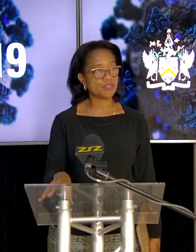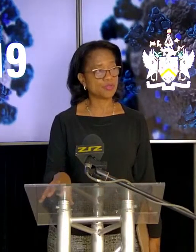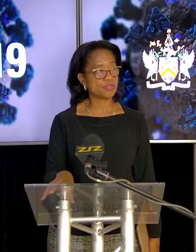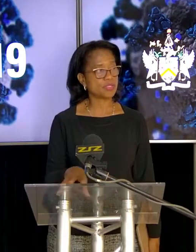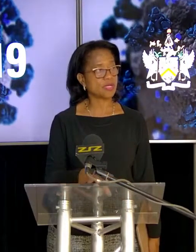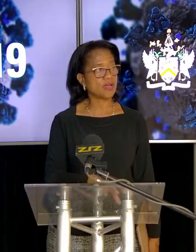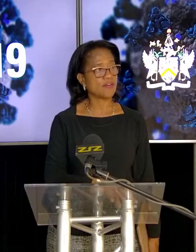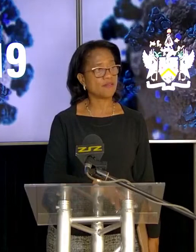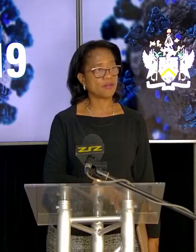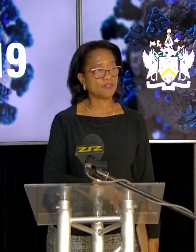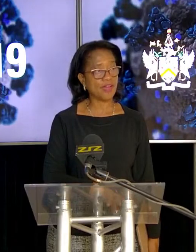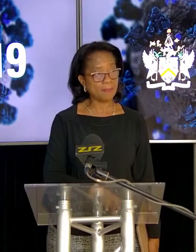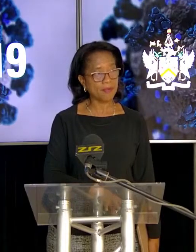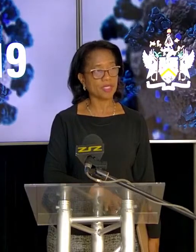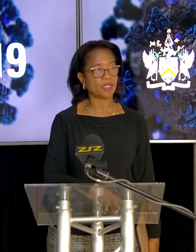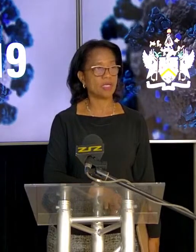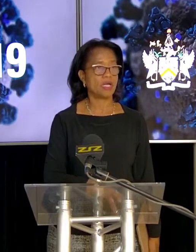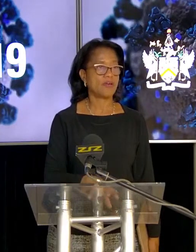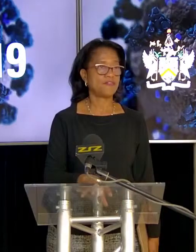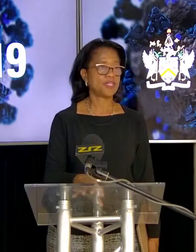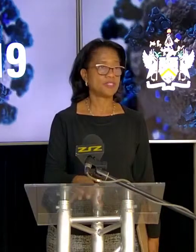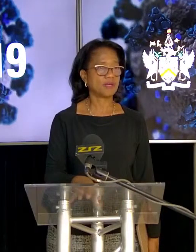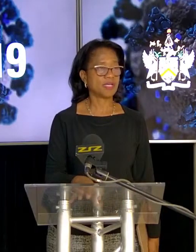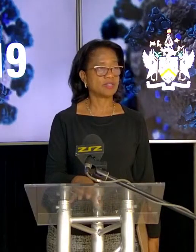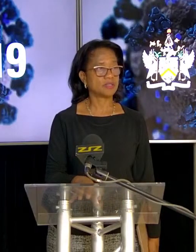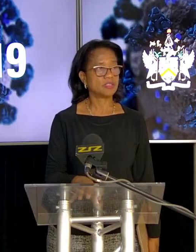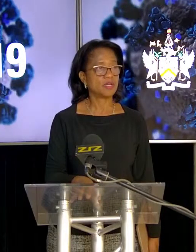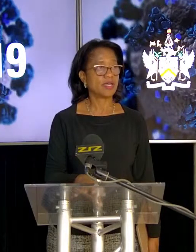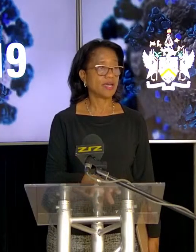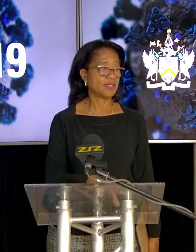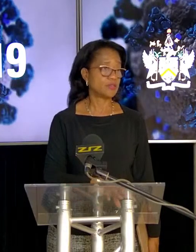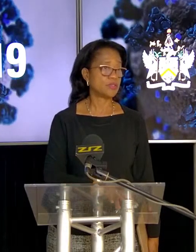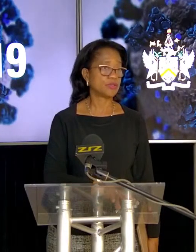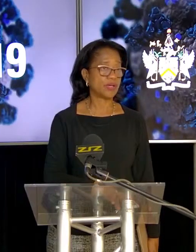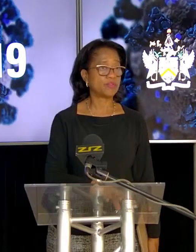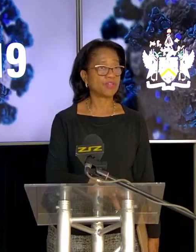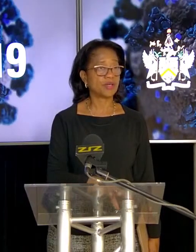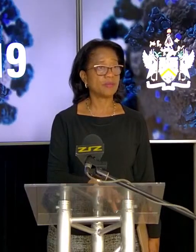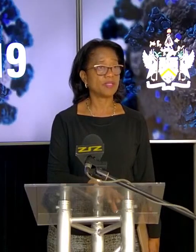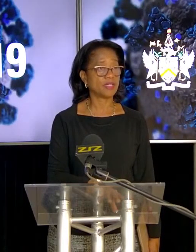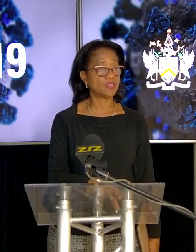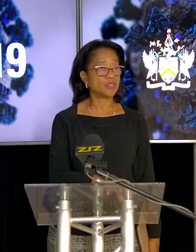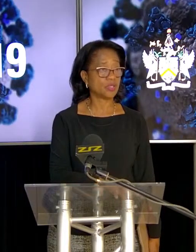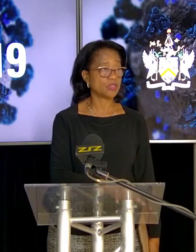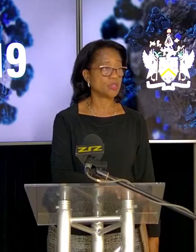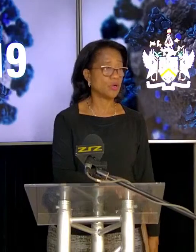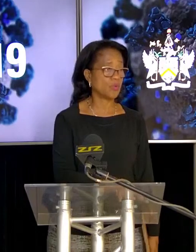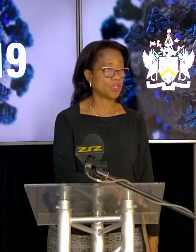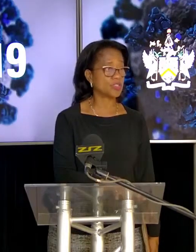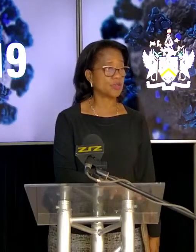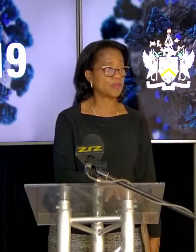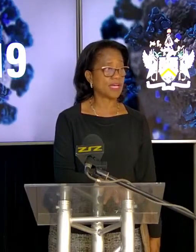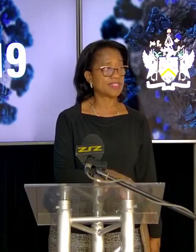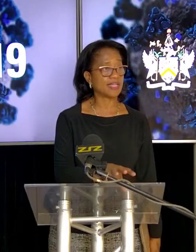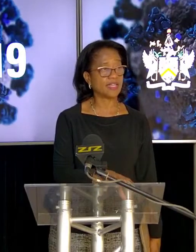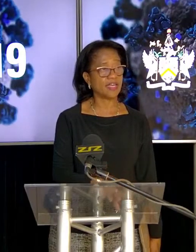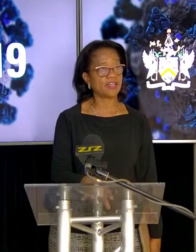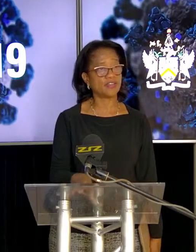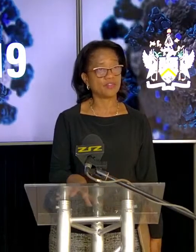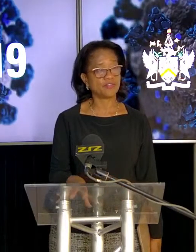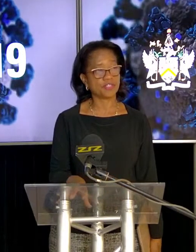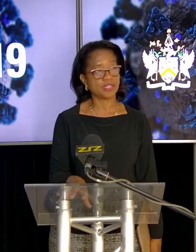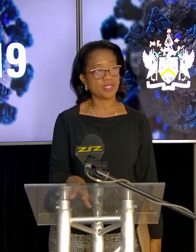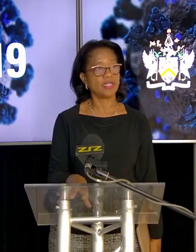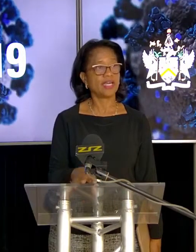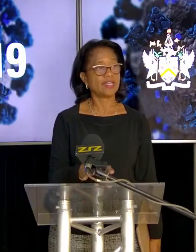locally produced fabric face mask, I would recommend that you launder or wash your mask at the